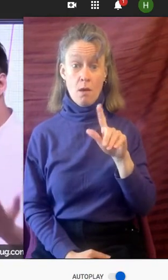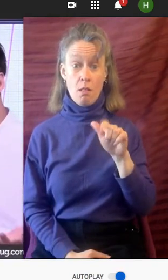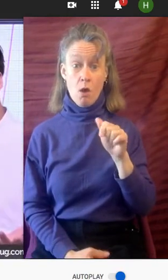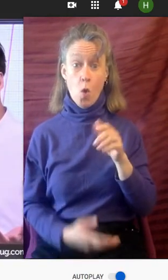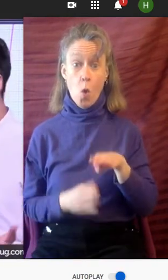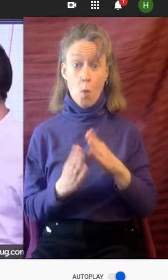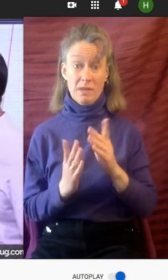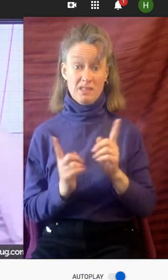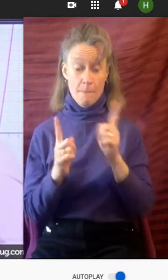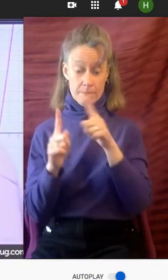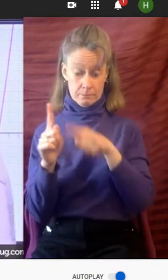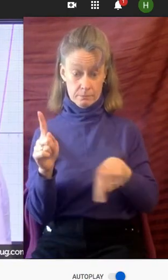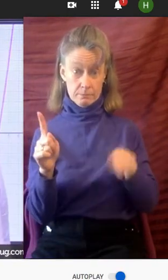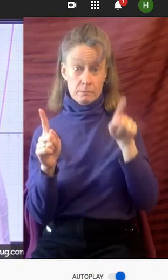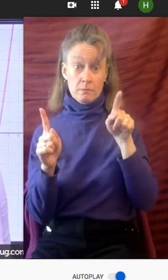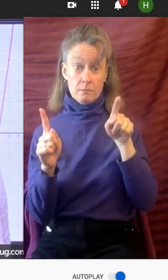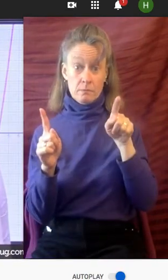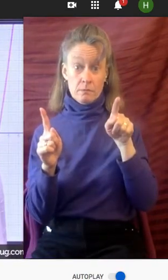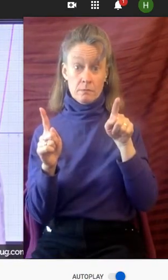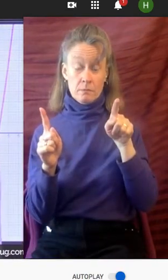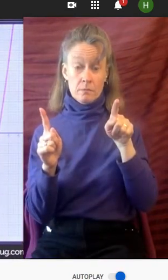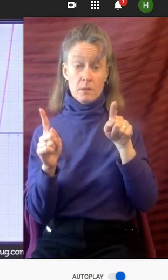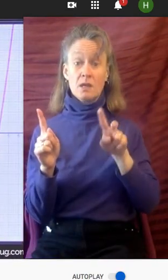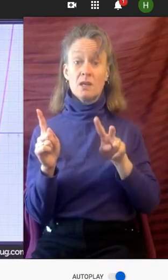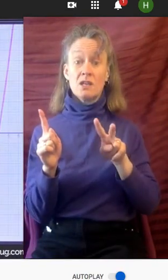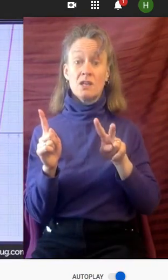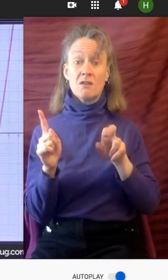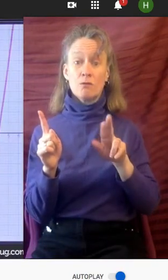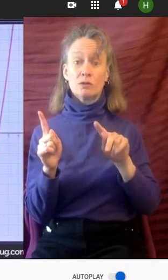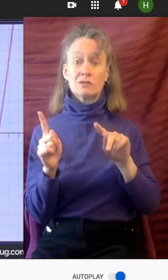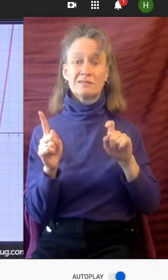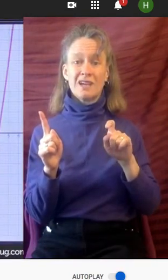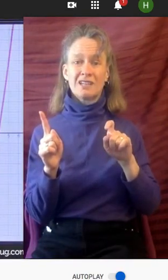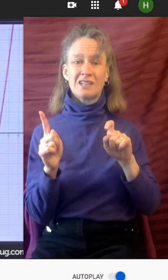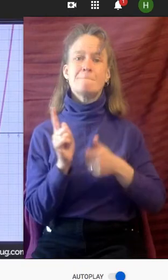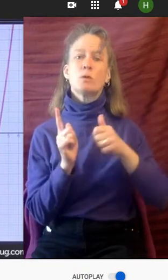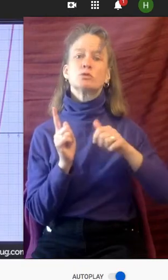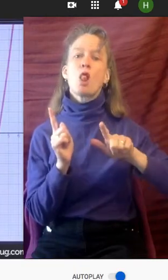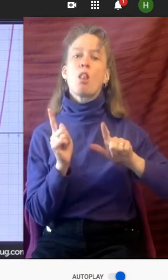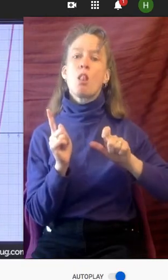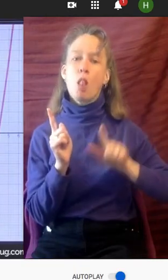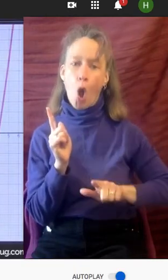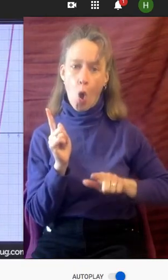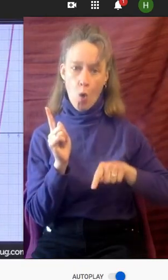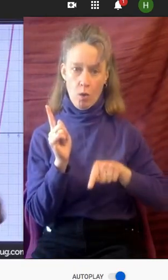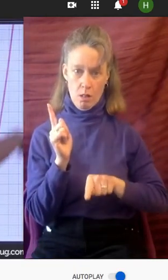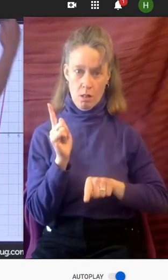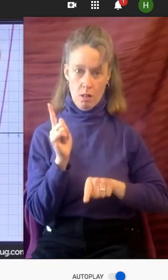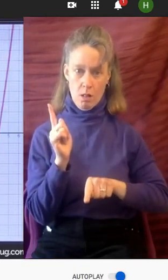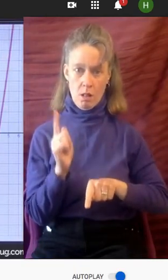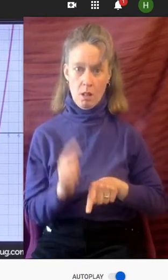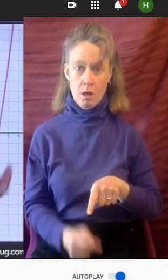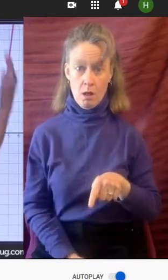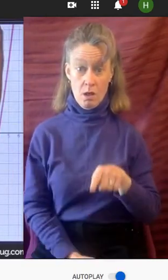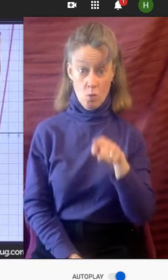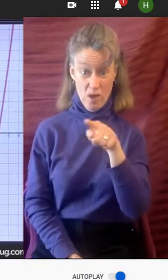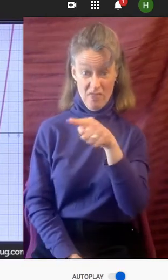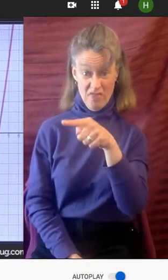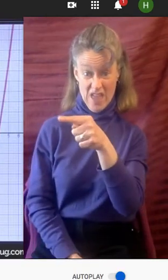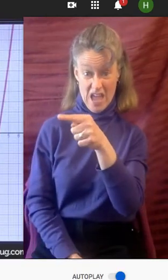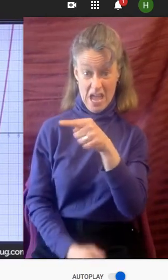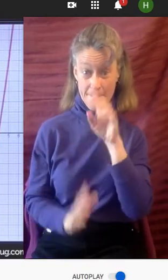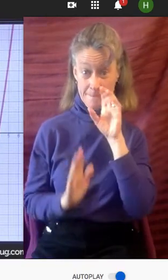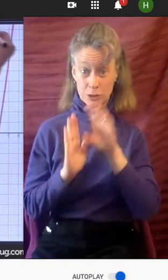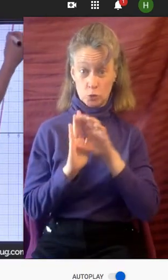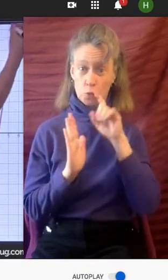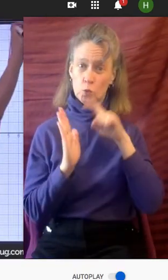the vertex is the lowest point. So in this case, we have a parabola opening up.